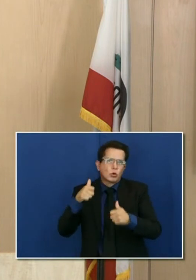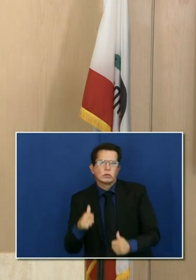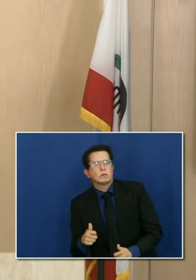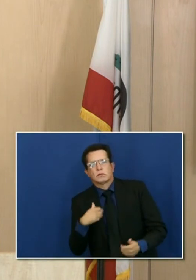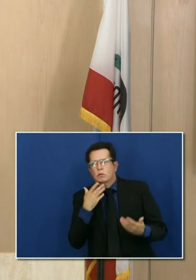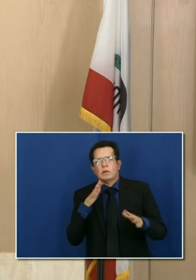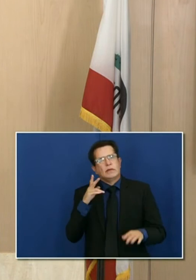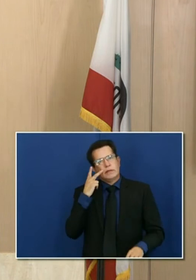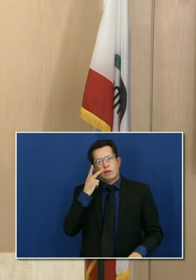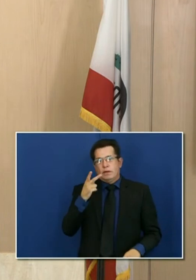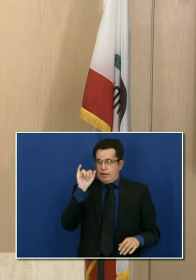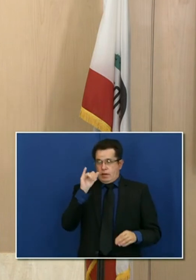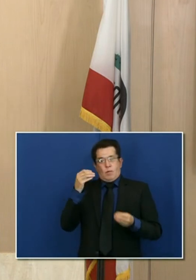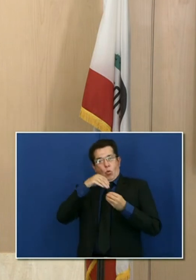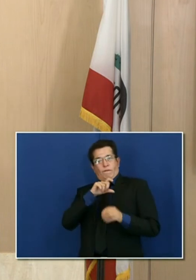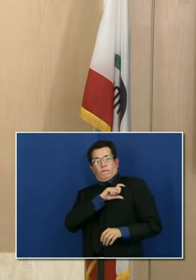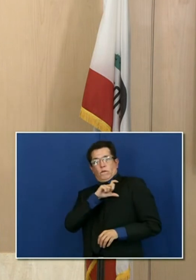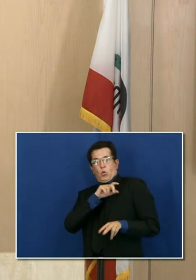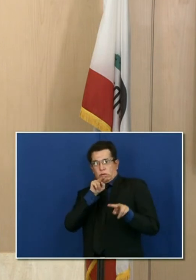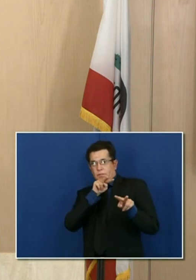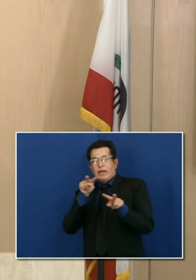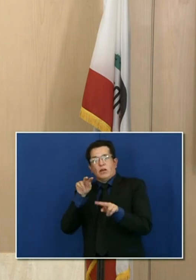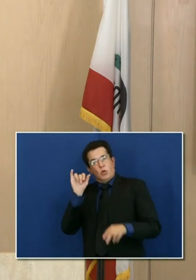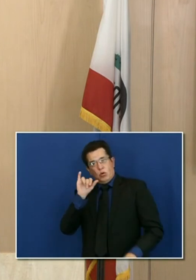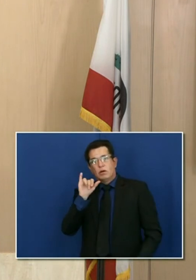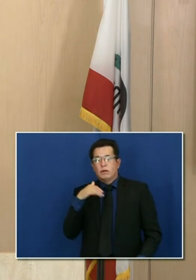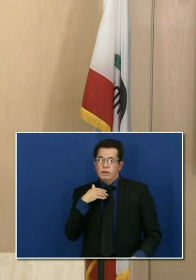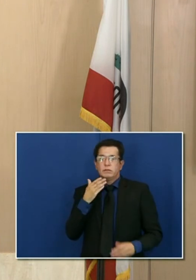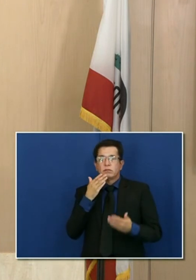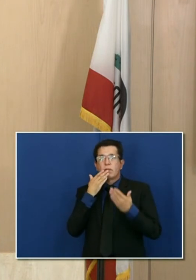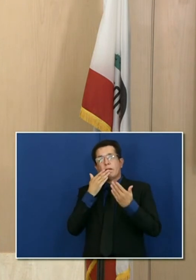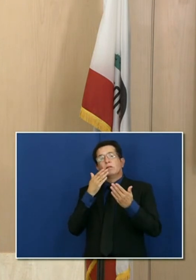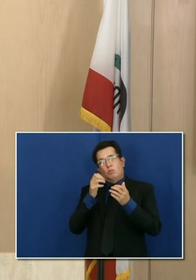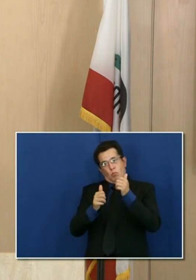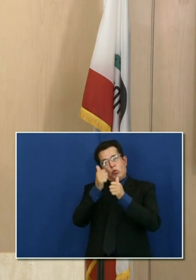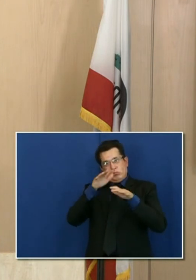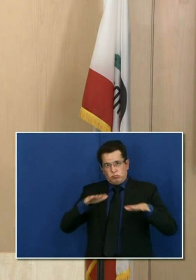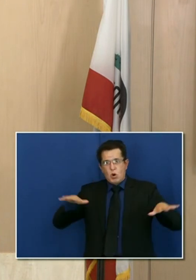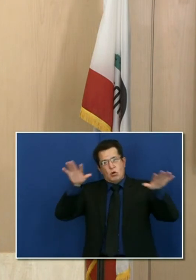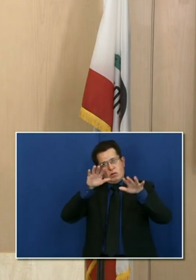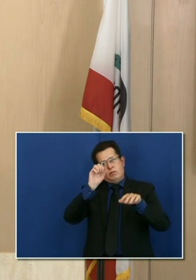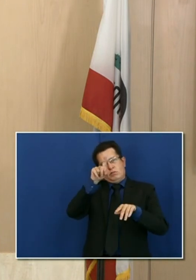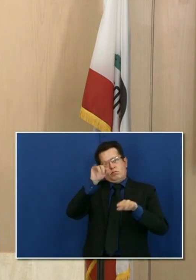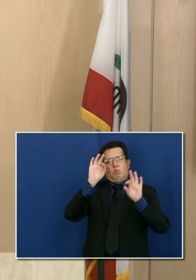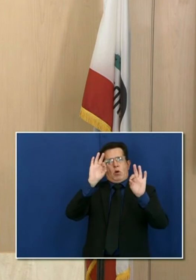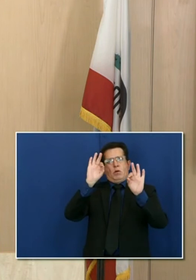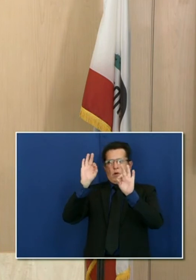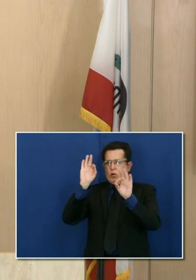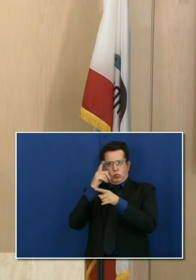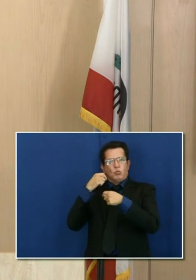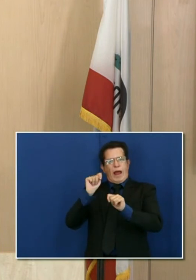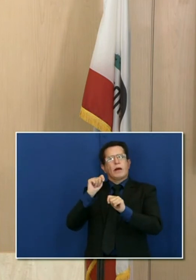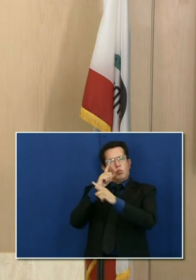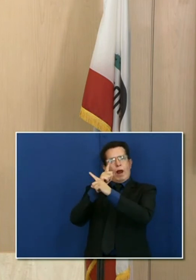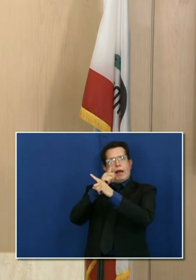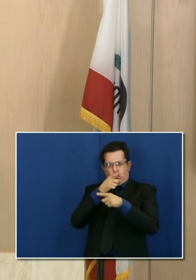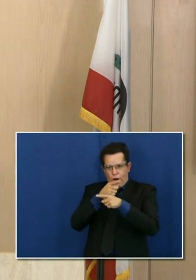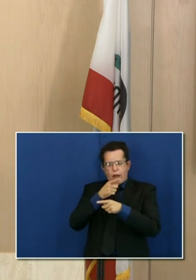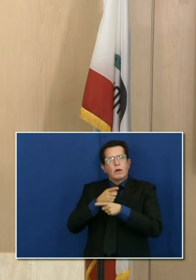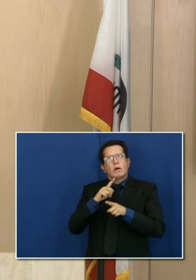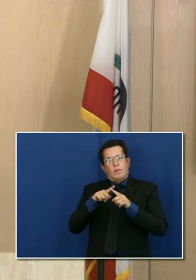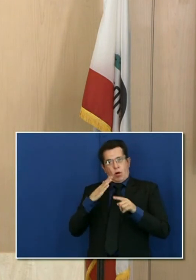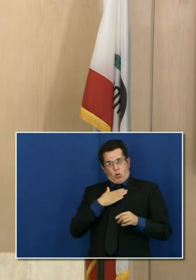was mentioned around enforcement, we appreciate the overwhelming majority of folks that are doing things right, but in order to get our numbers where we need